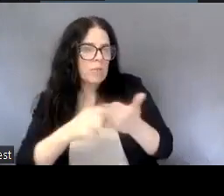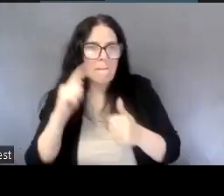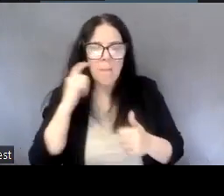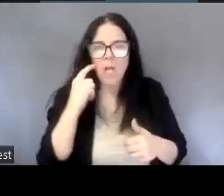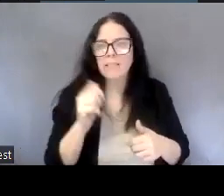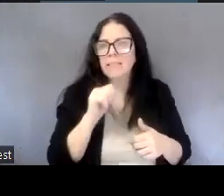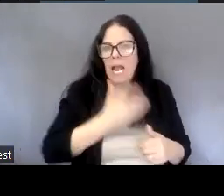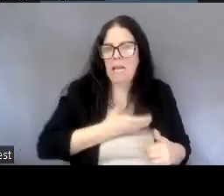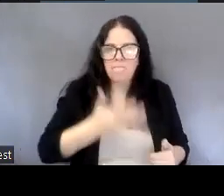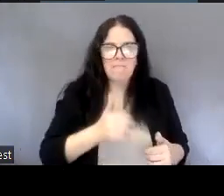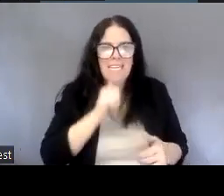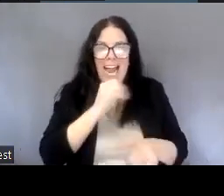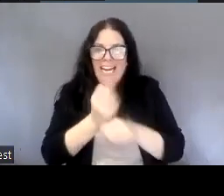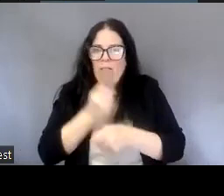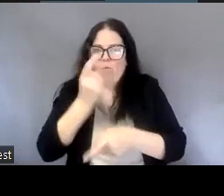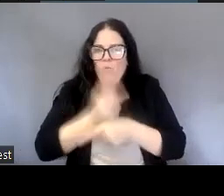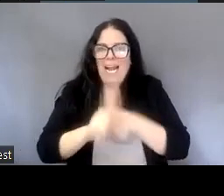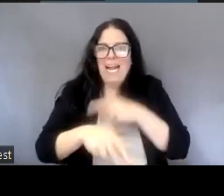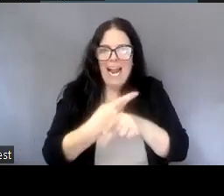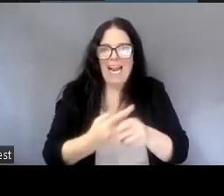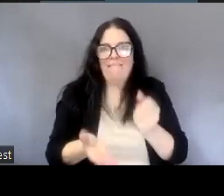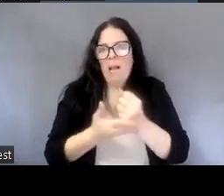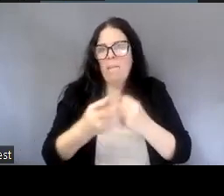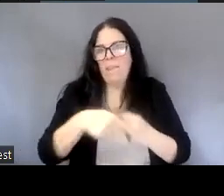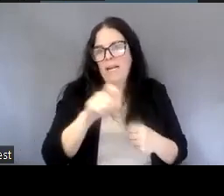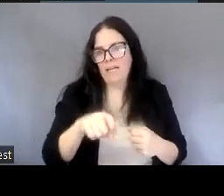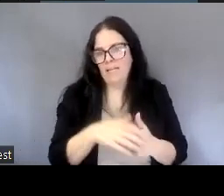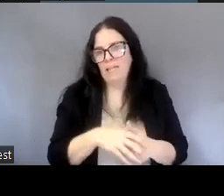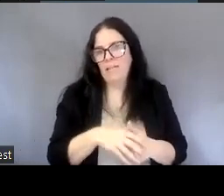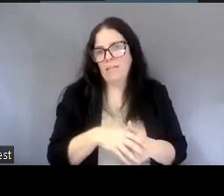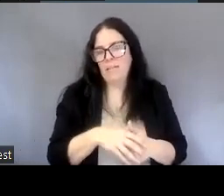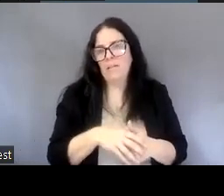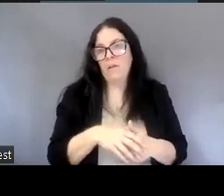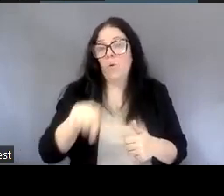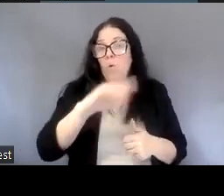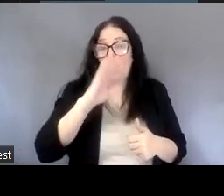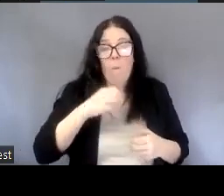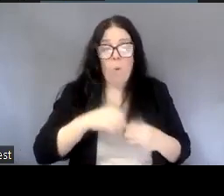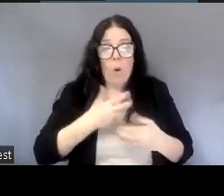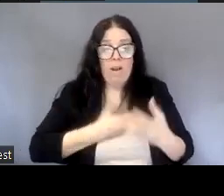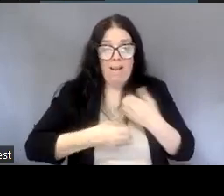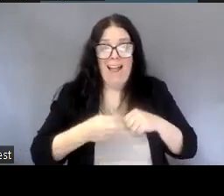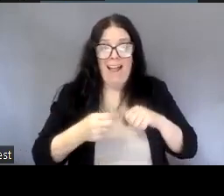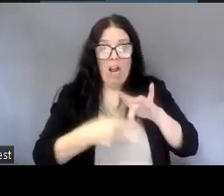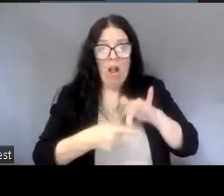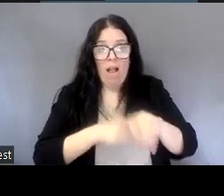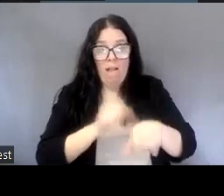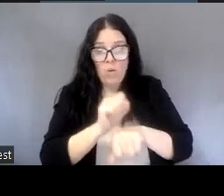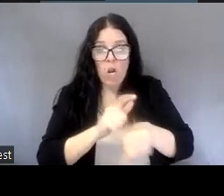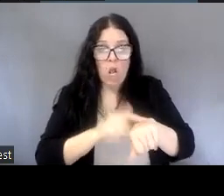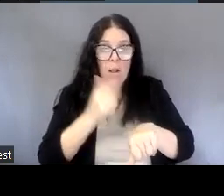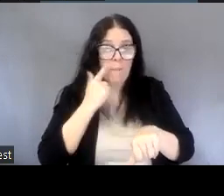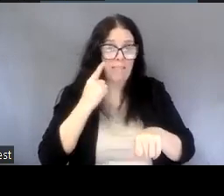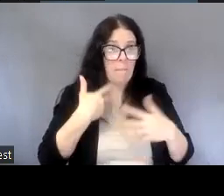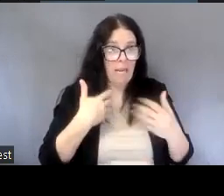getting the type of help that they need. And we all know that the longer a person stays off of work because of mental health